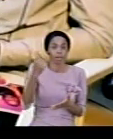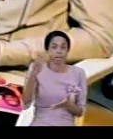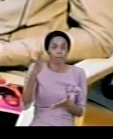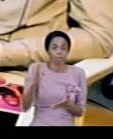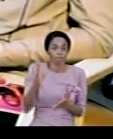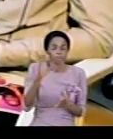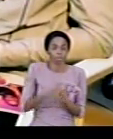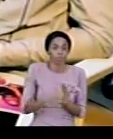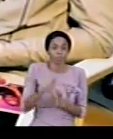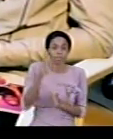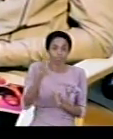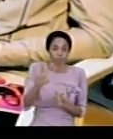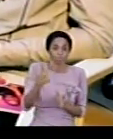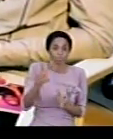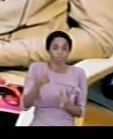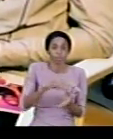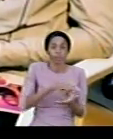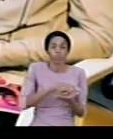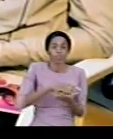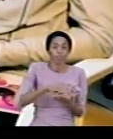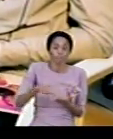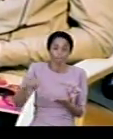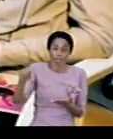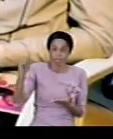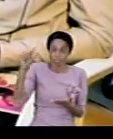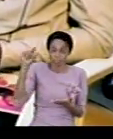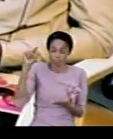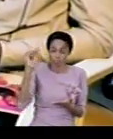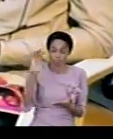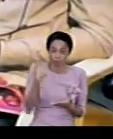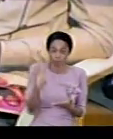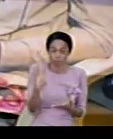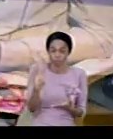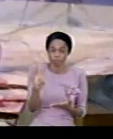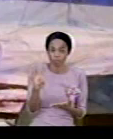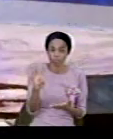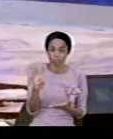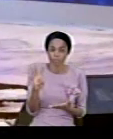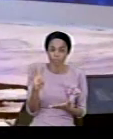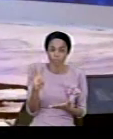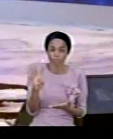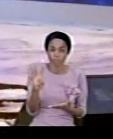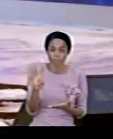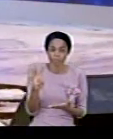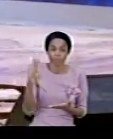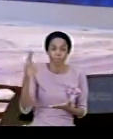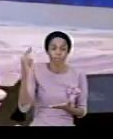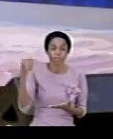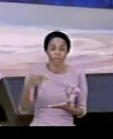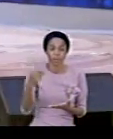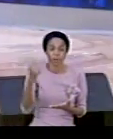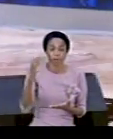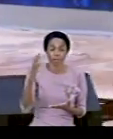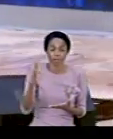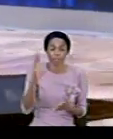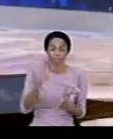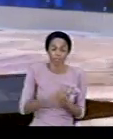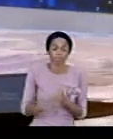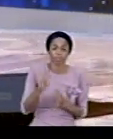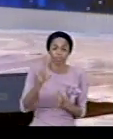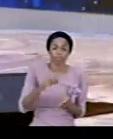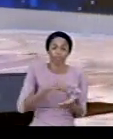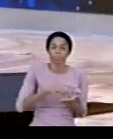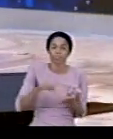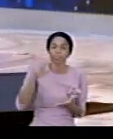chapter 2, we're looking at verse 4. Habakkuk chapter 2, verse 4.